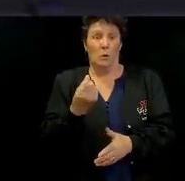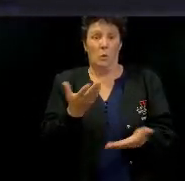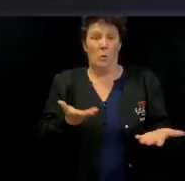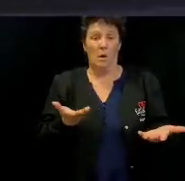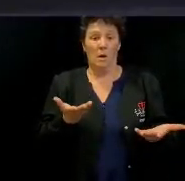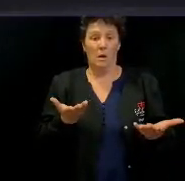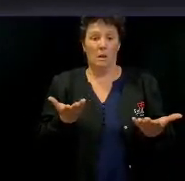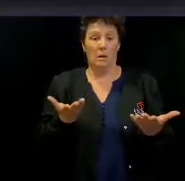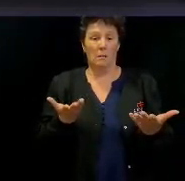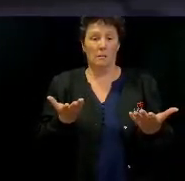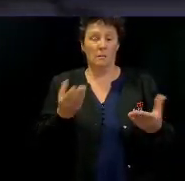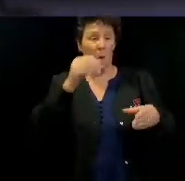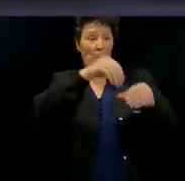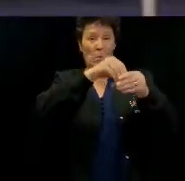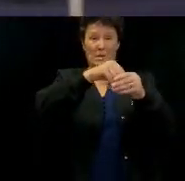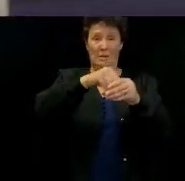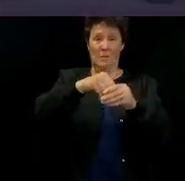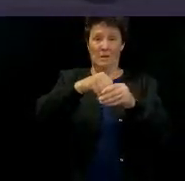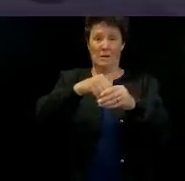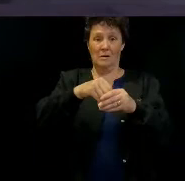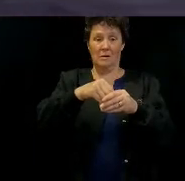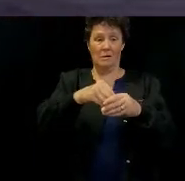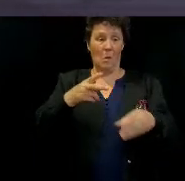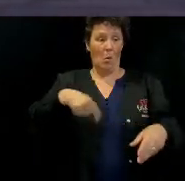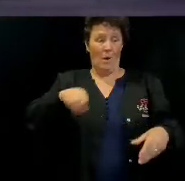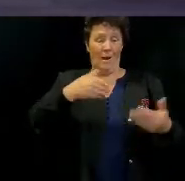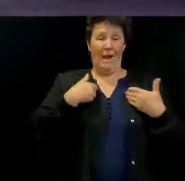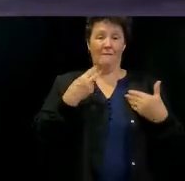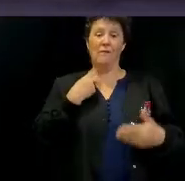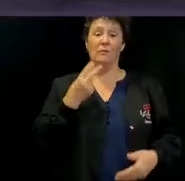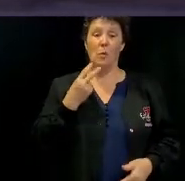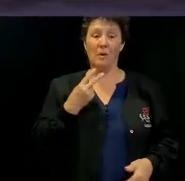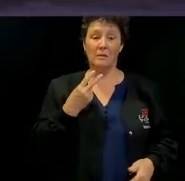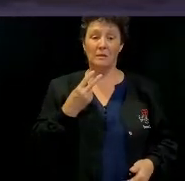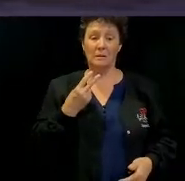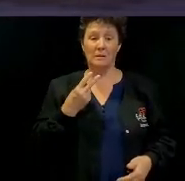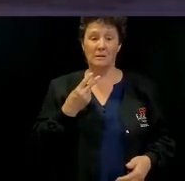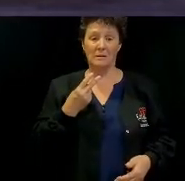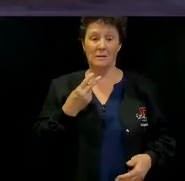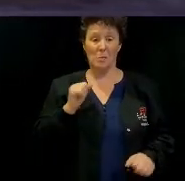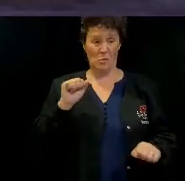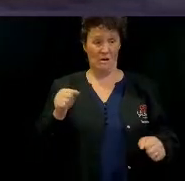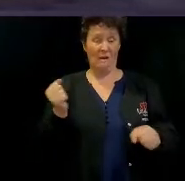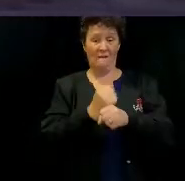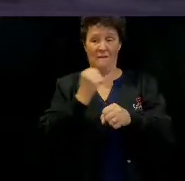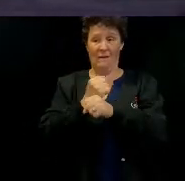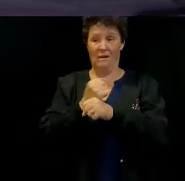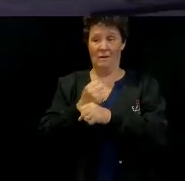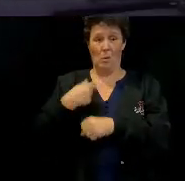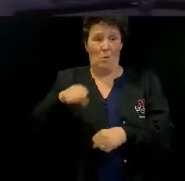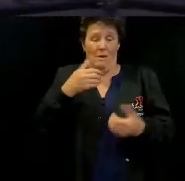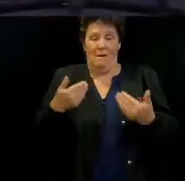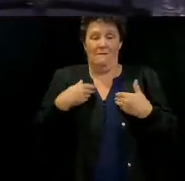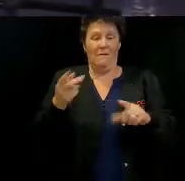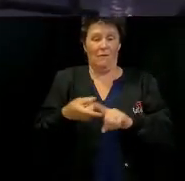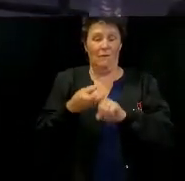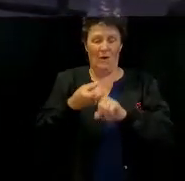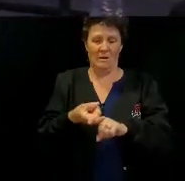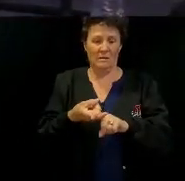tied. You got God. You got prayer. You got a voice. You got weapons. You got friends.